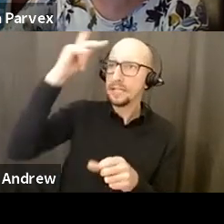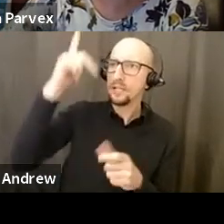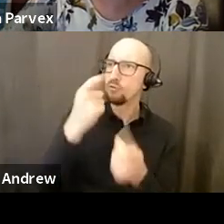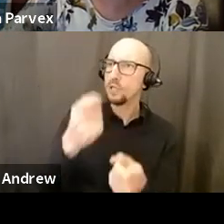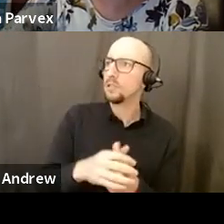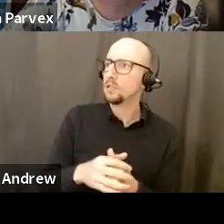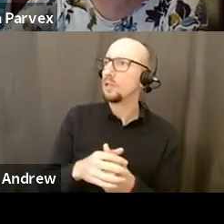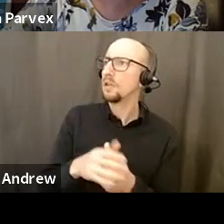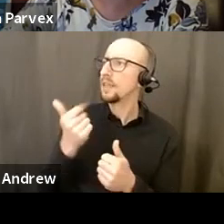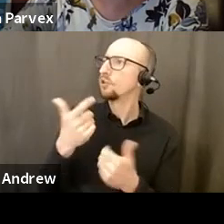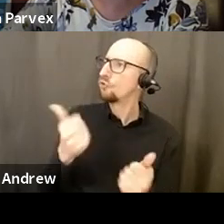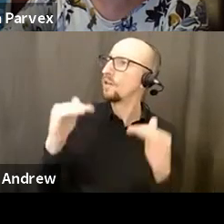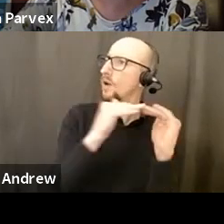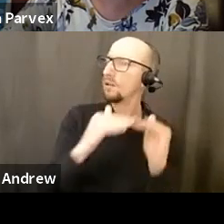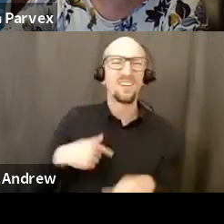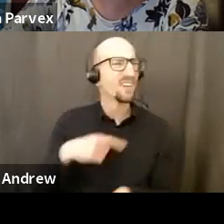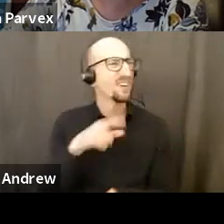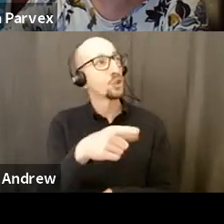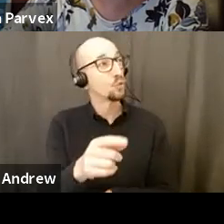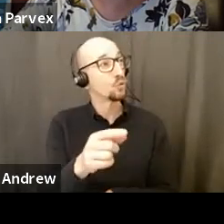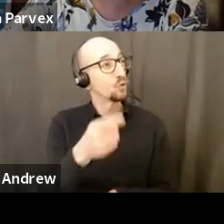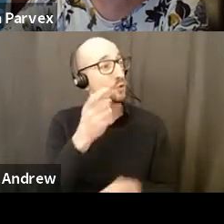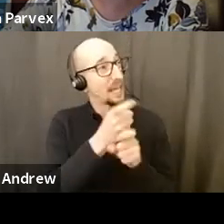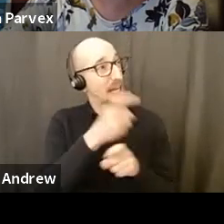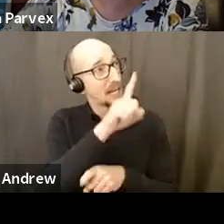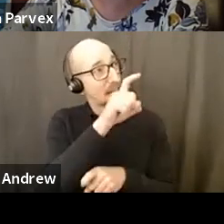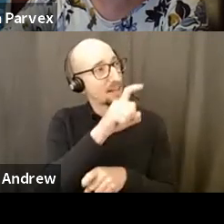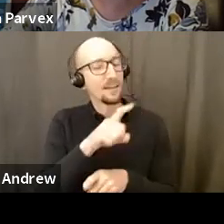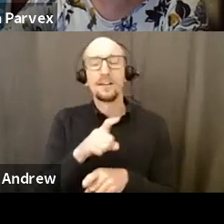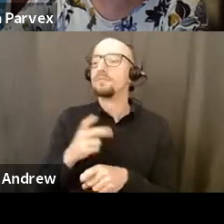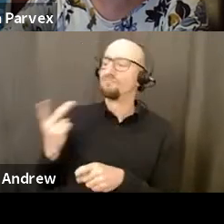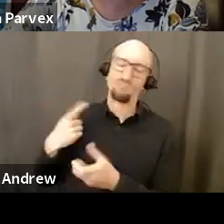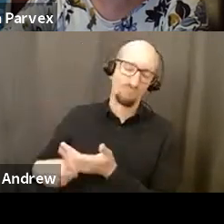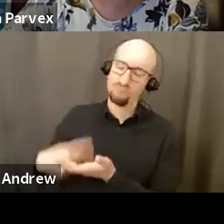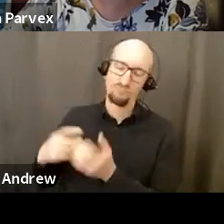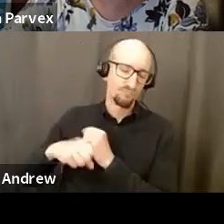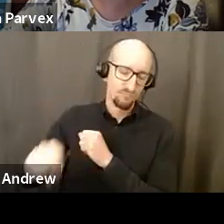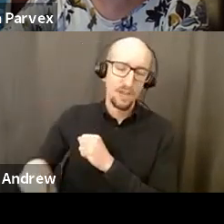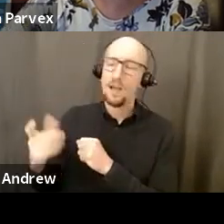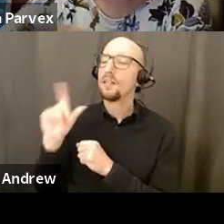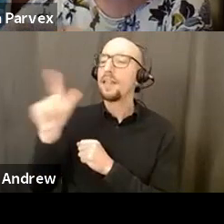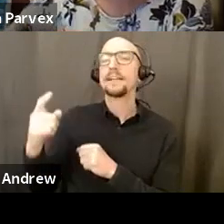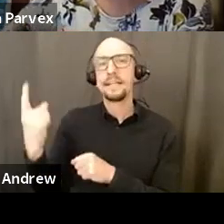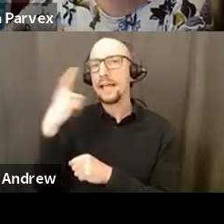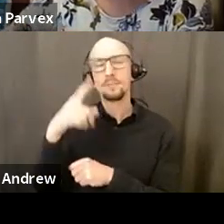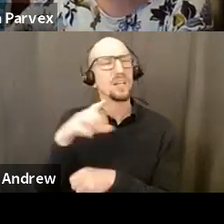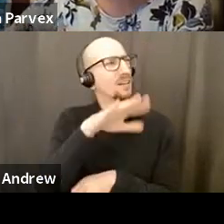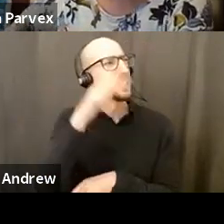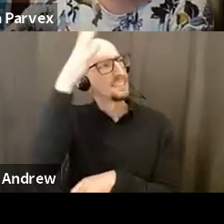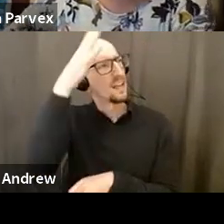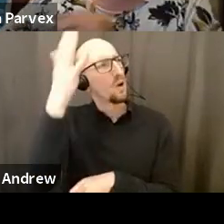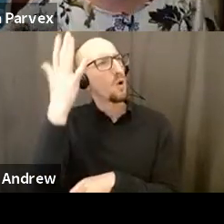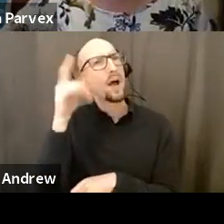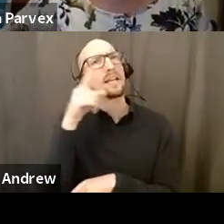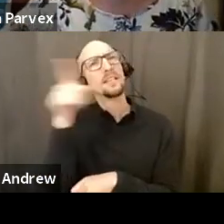said, Daddy, are you kidding? And then we talk a lot, right? And then he asked me why some of